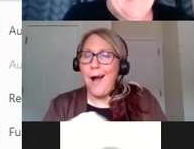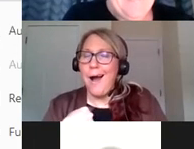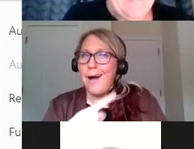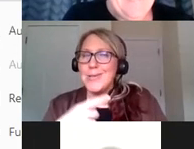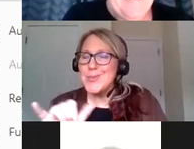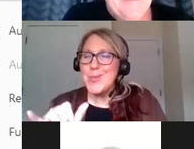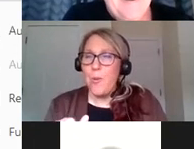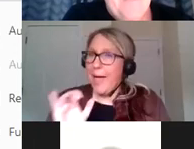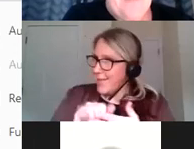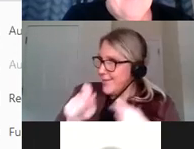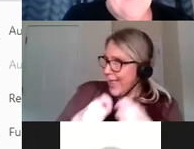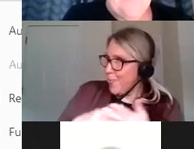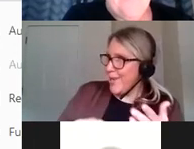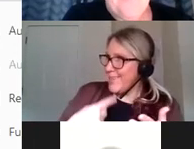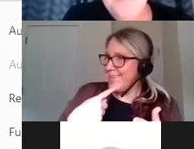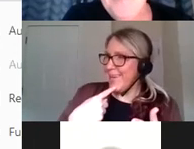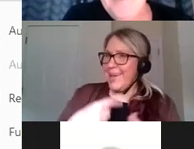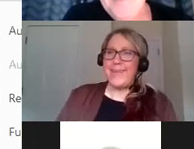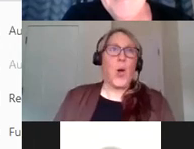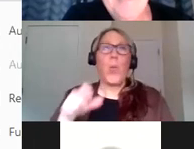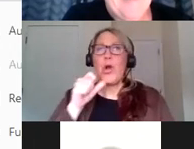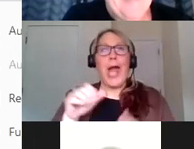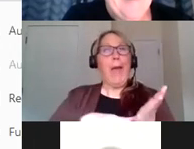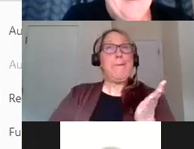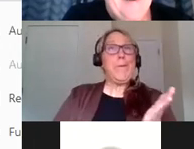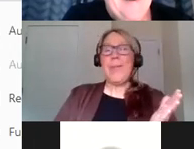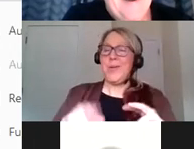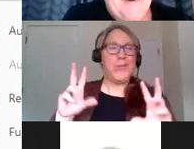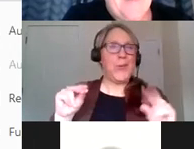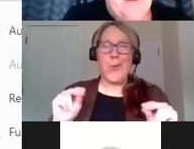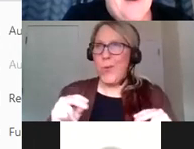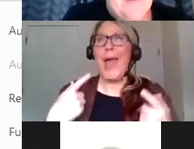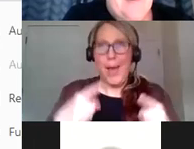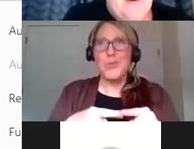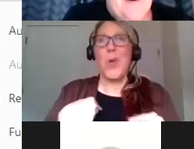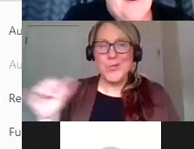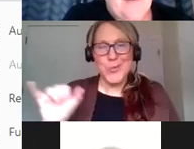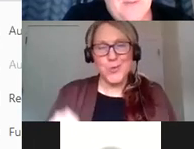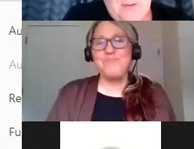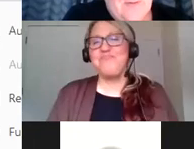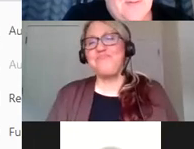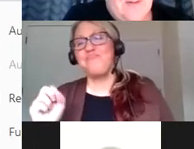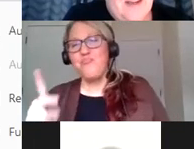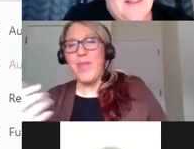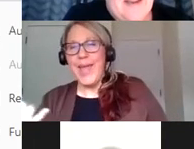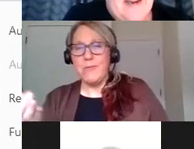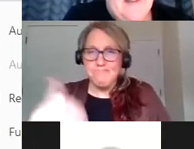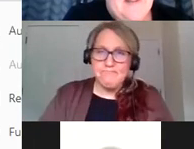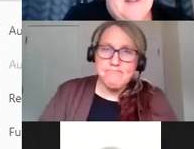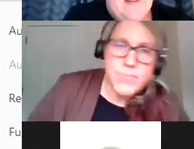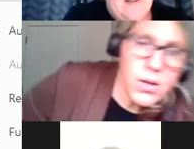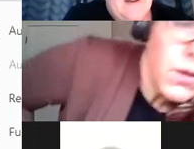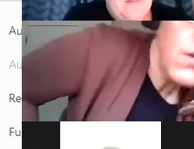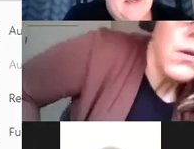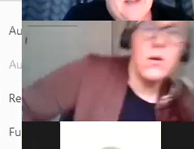said. We're not immune, unfortunately. No. So now we're going to go to looking at the